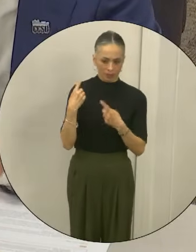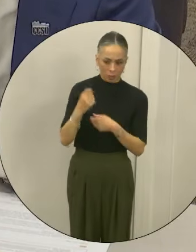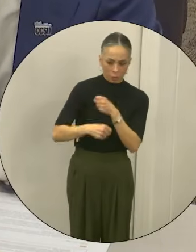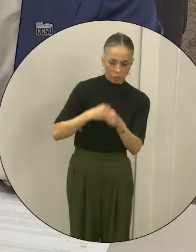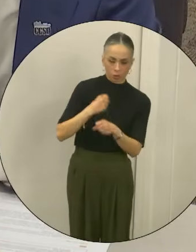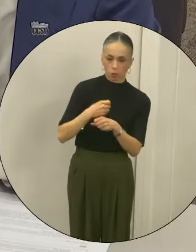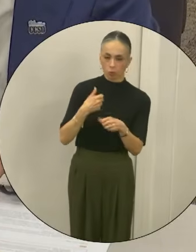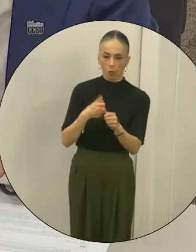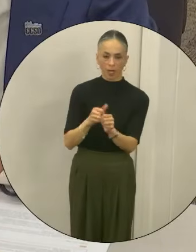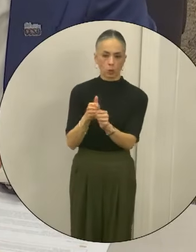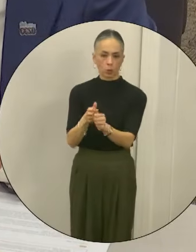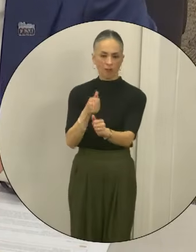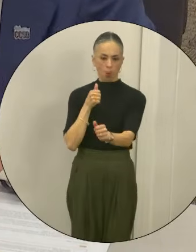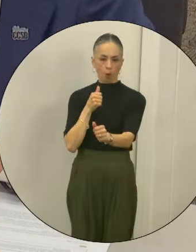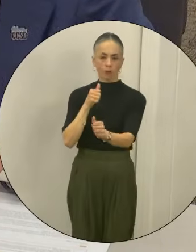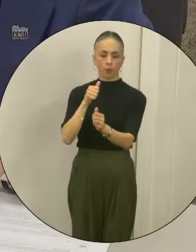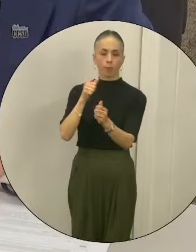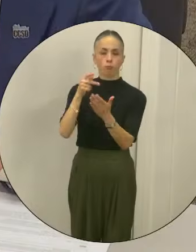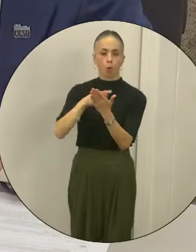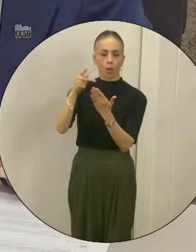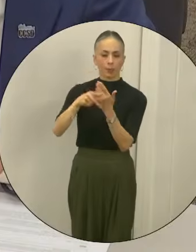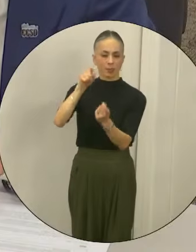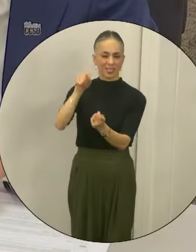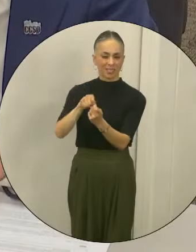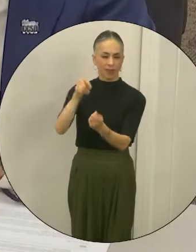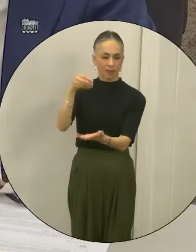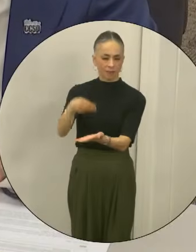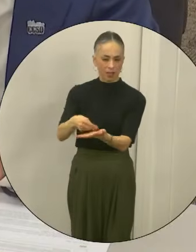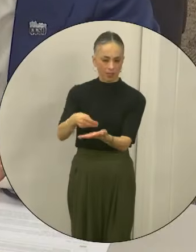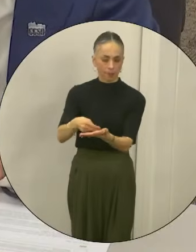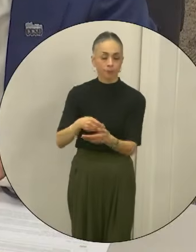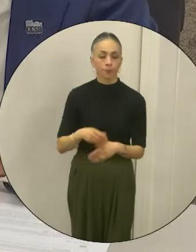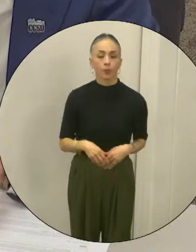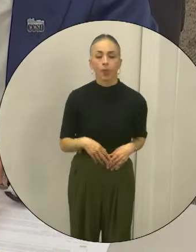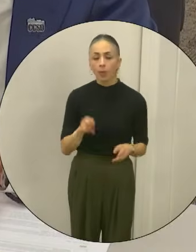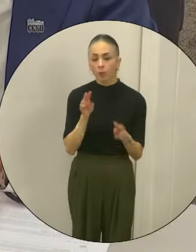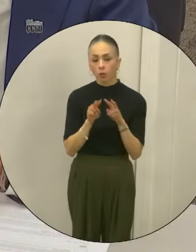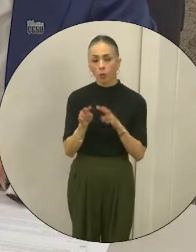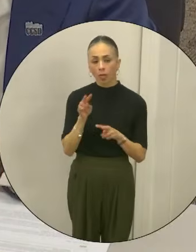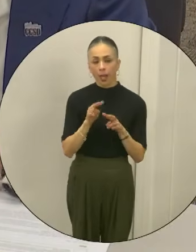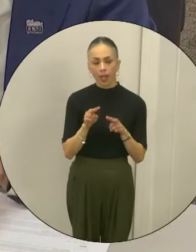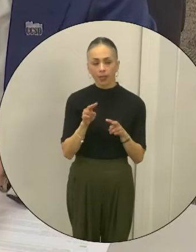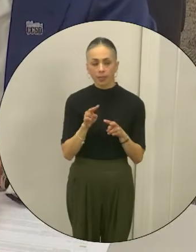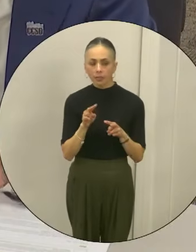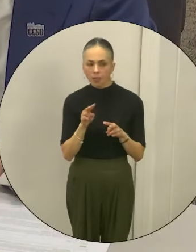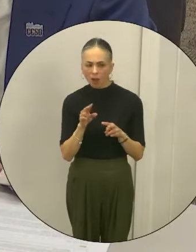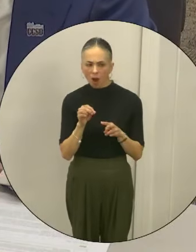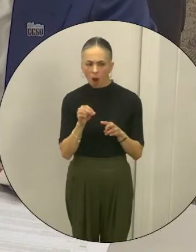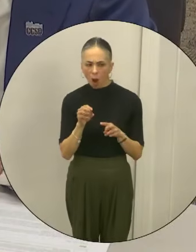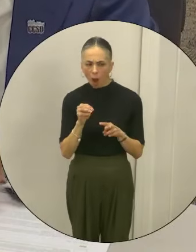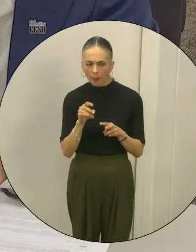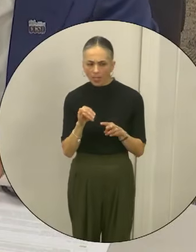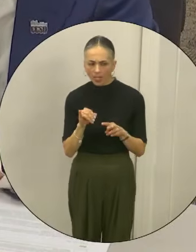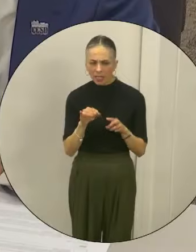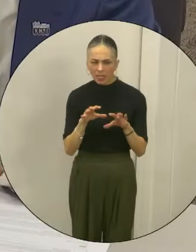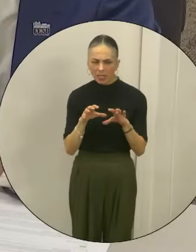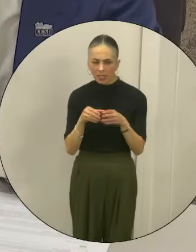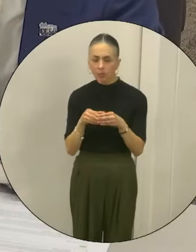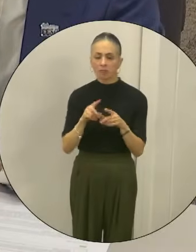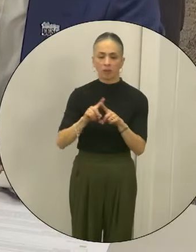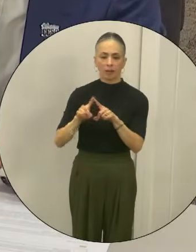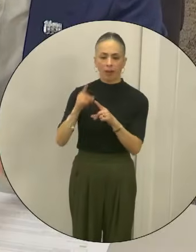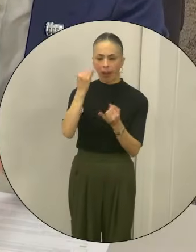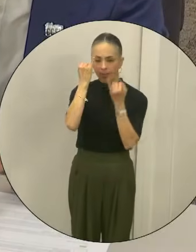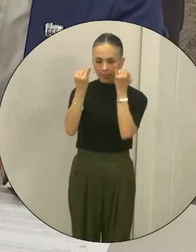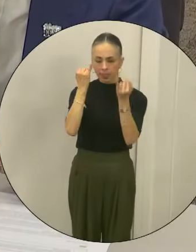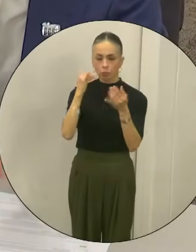from program-specific funding. But I will say, if we were to look at an omnibus of sorts or just looking at including many different ideas